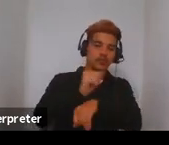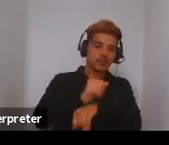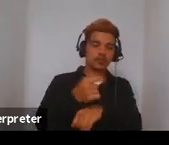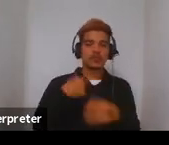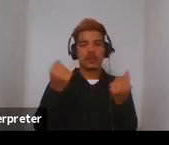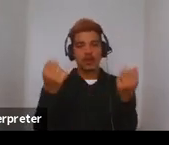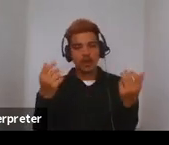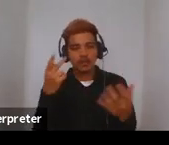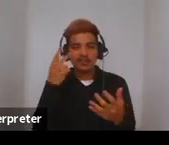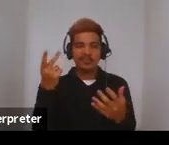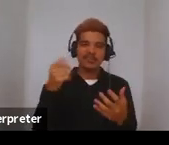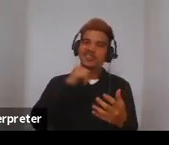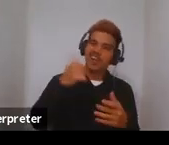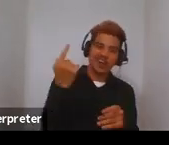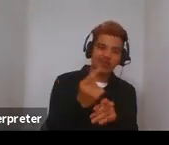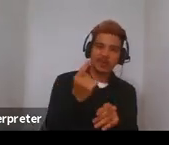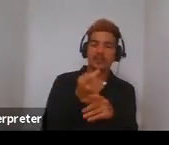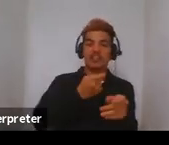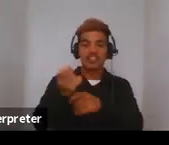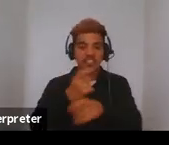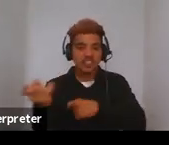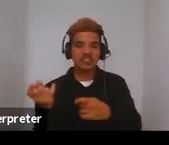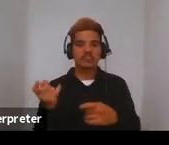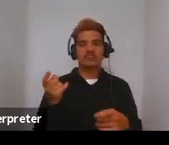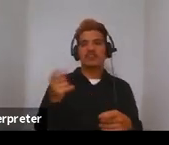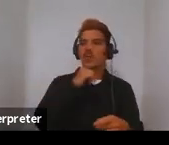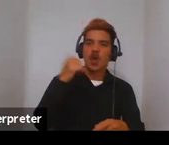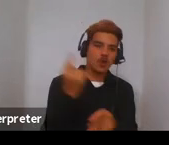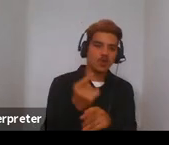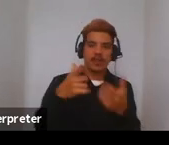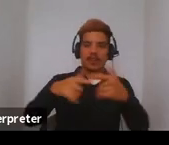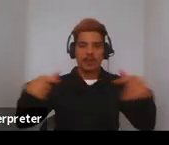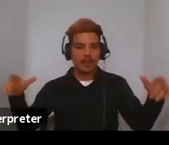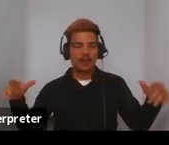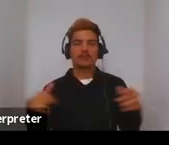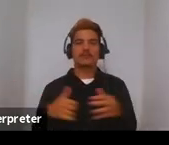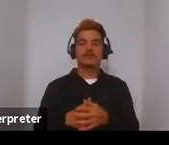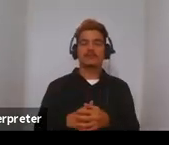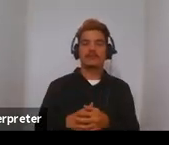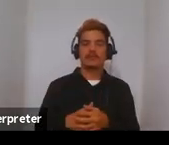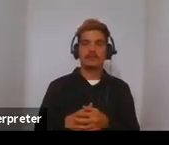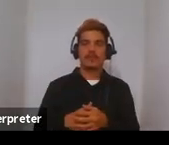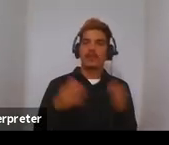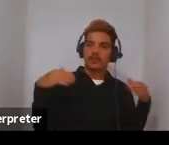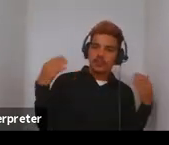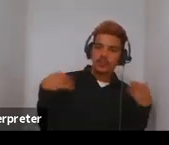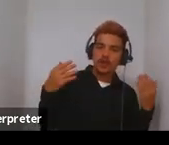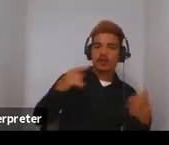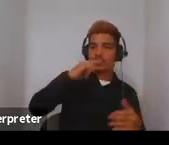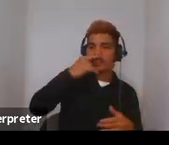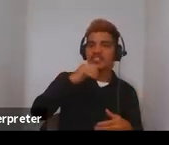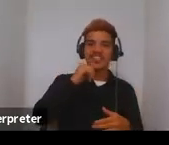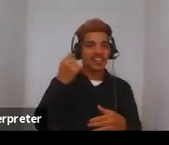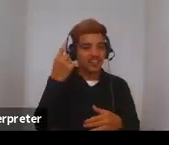this inappropriate jokes, inappropriate language, even things that young kids may not